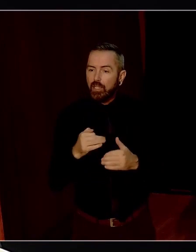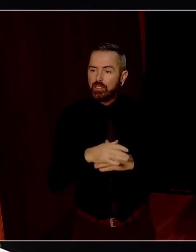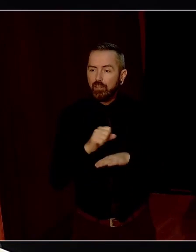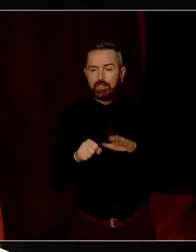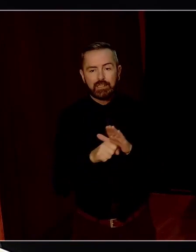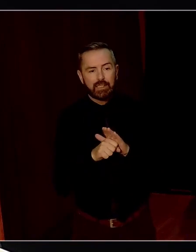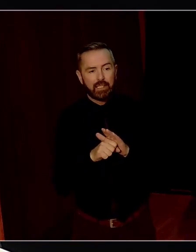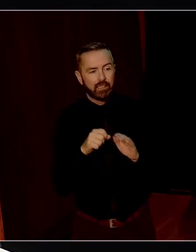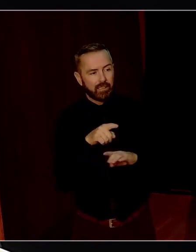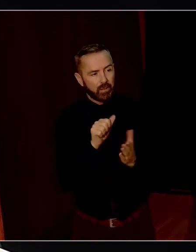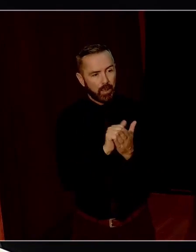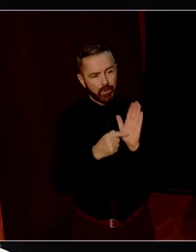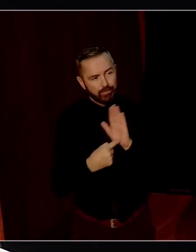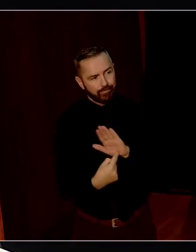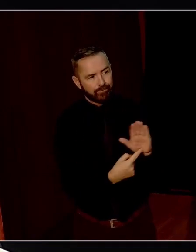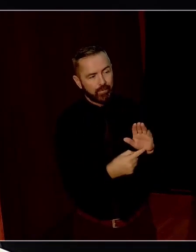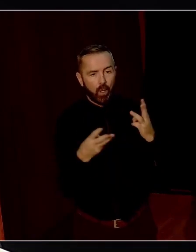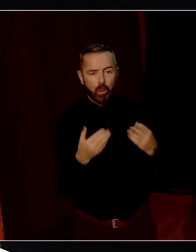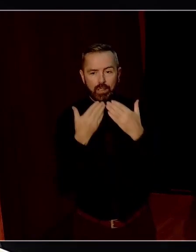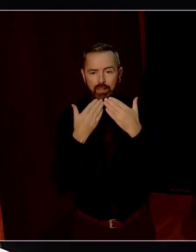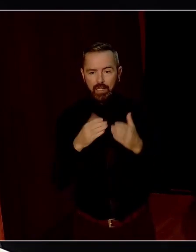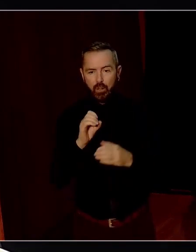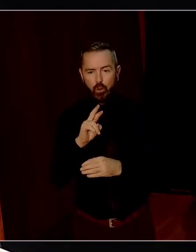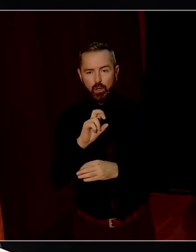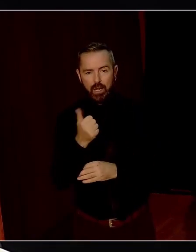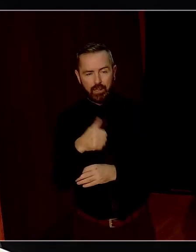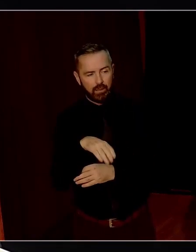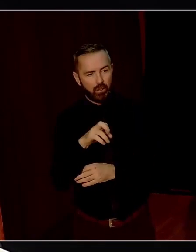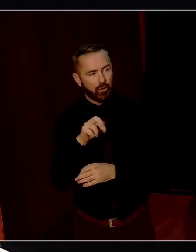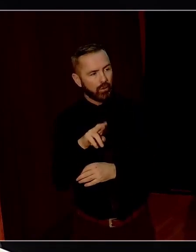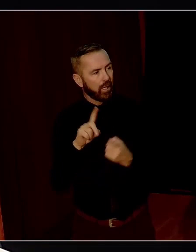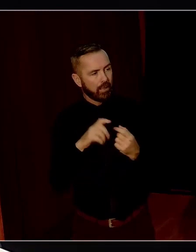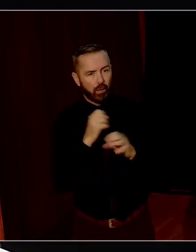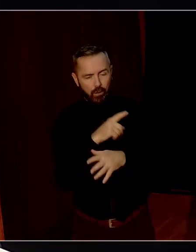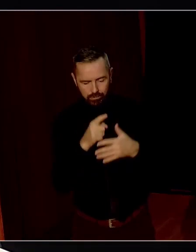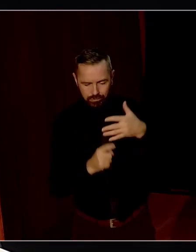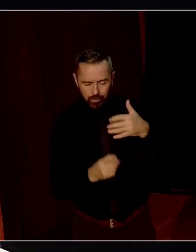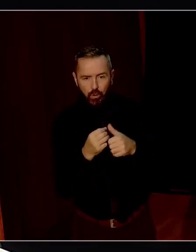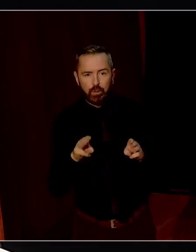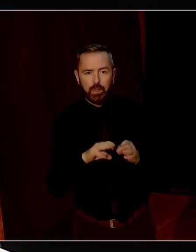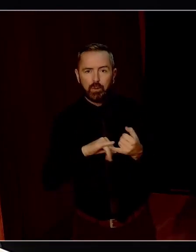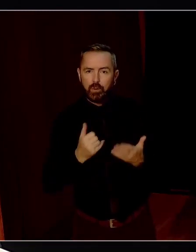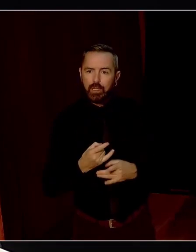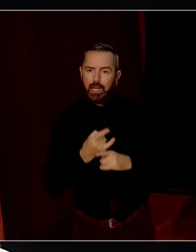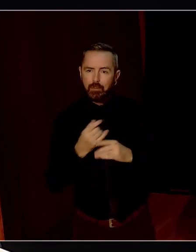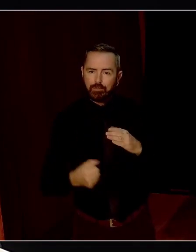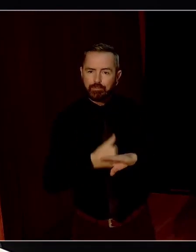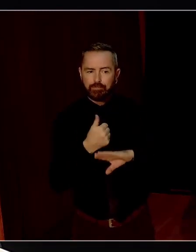state. So I want to thank Orla, Conor and all the other, those who are helping